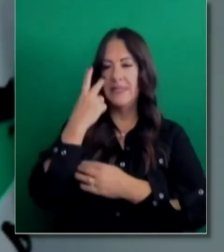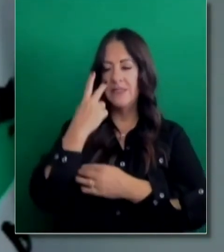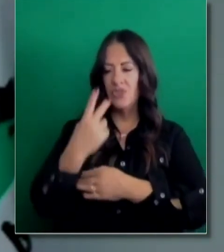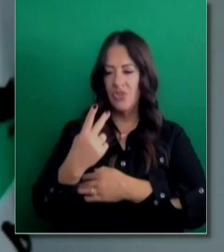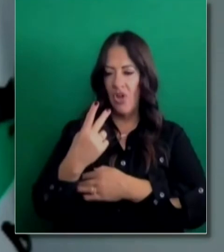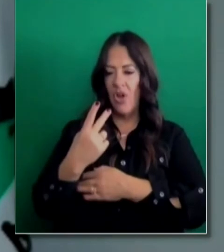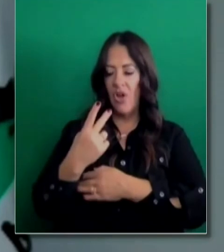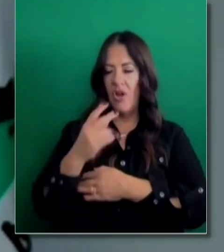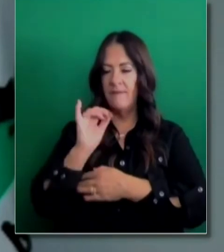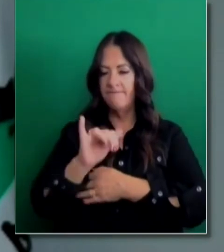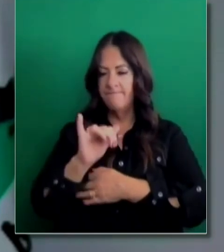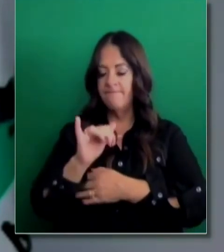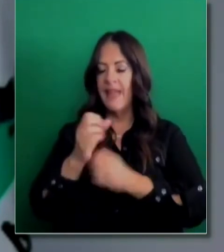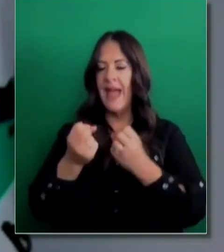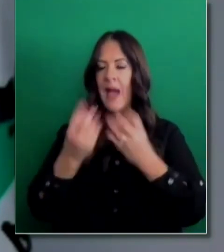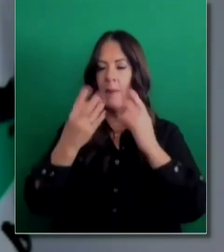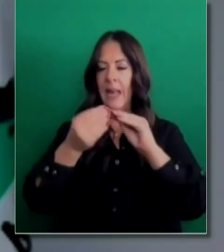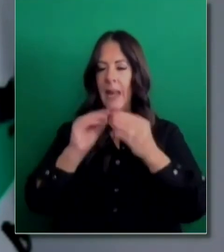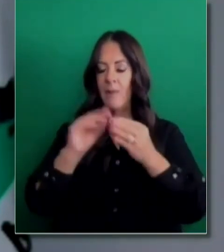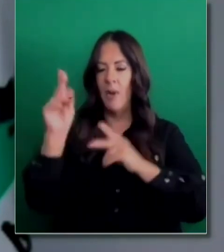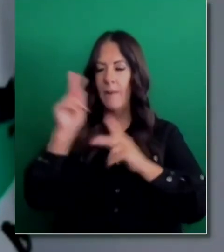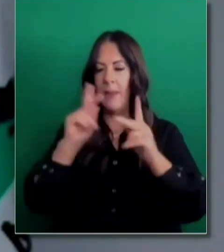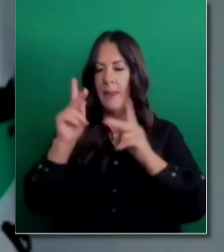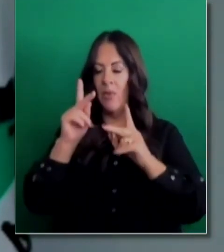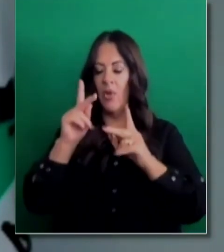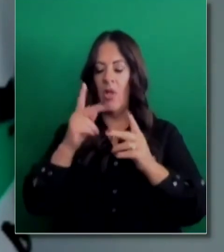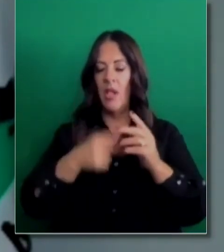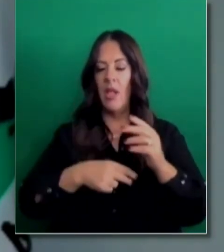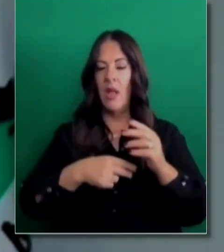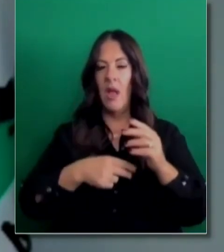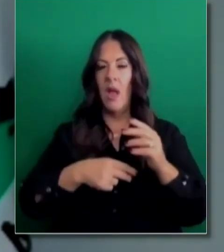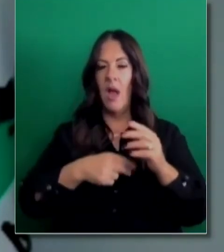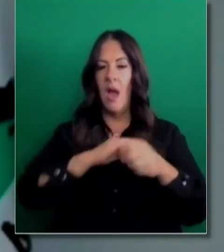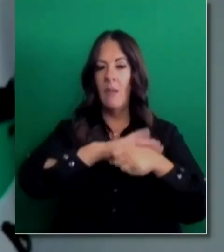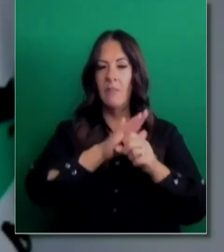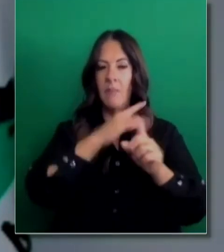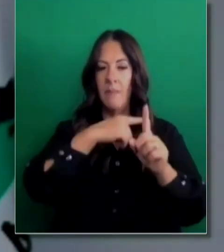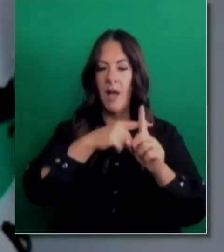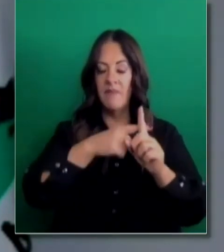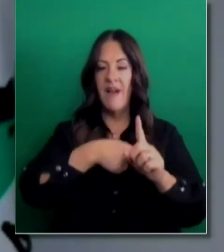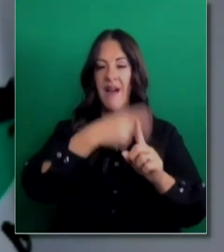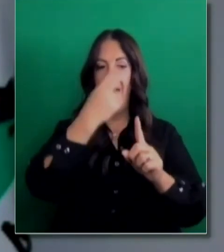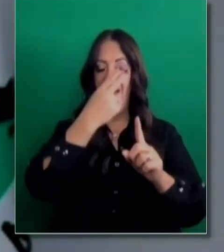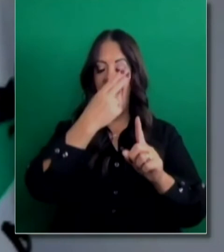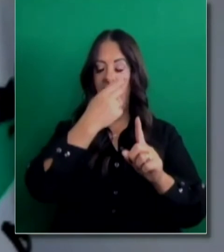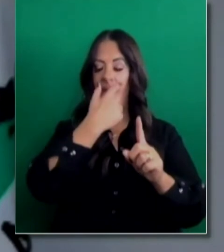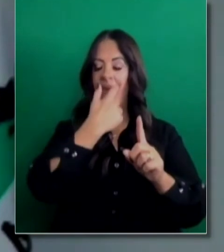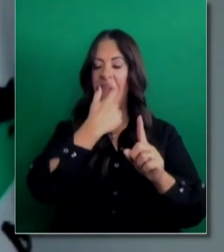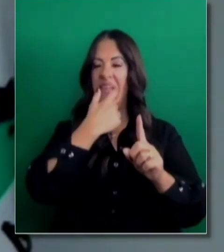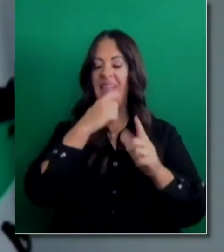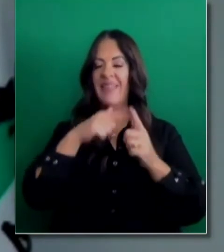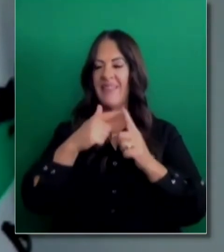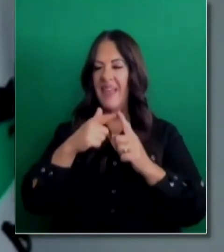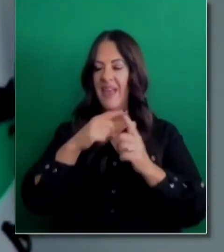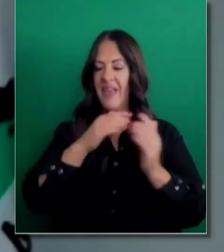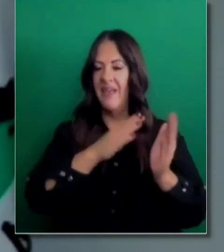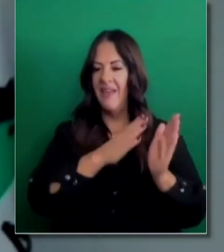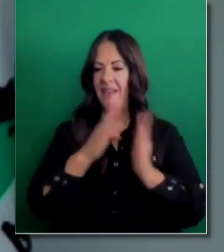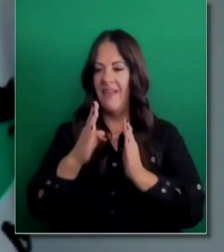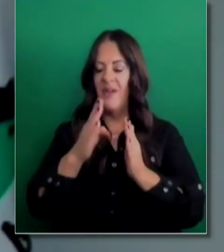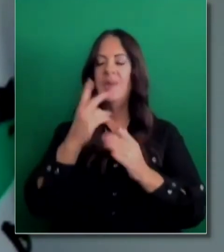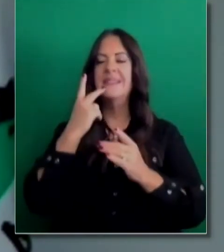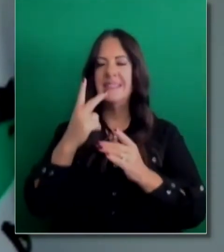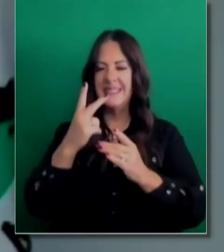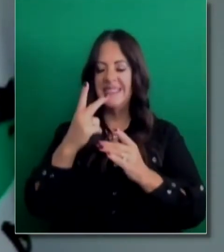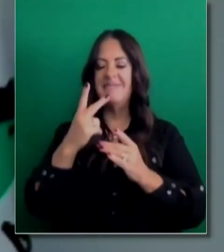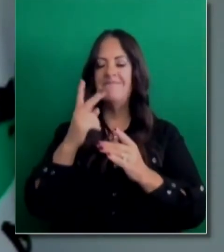those admissions coming in from maybe Christmas gatherings or late Hanukkah gatherings, we saw a pretty